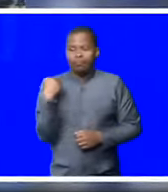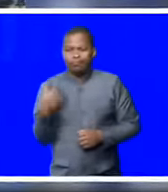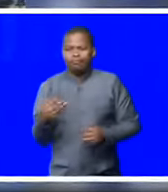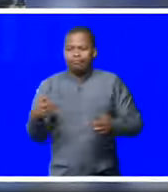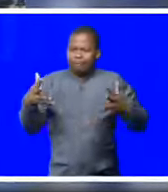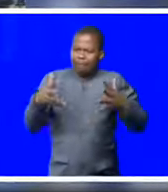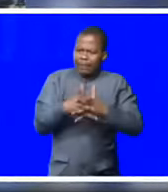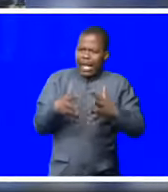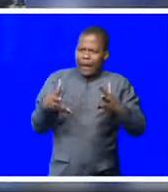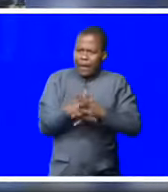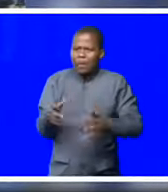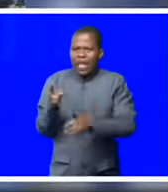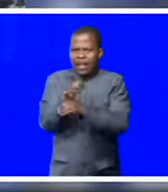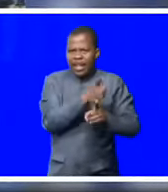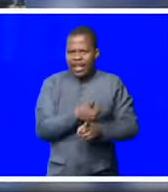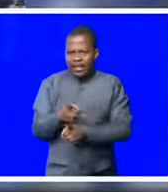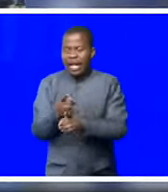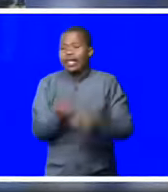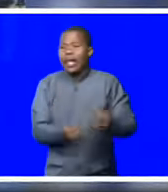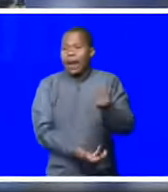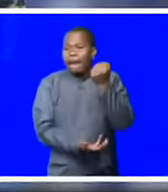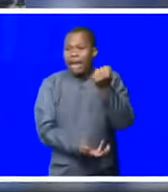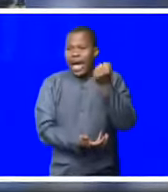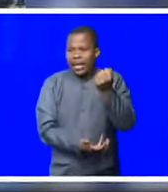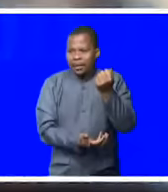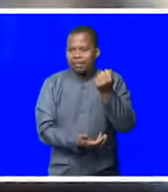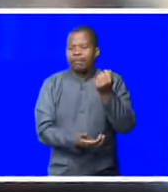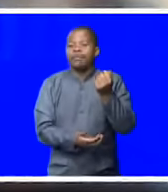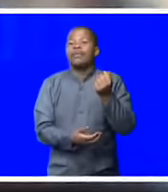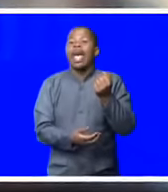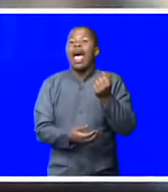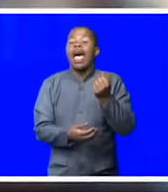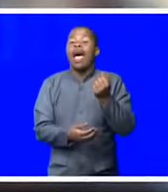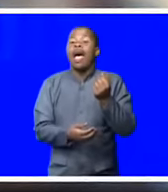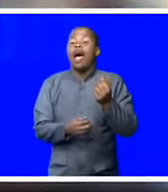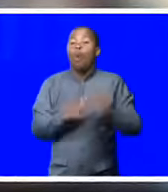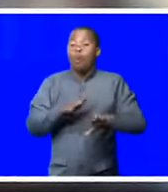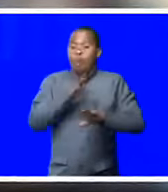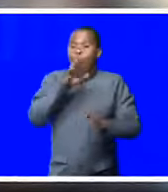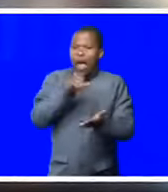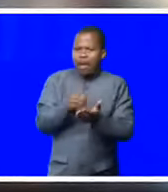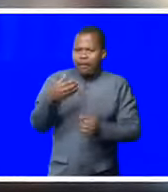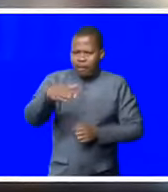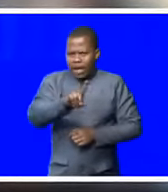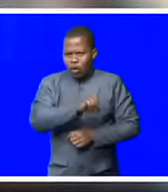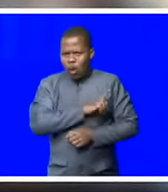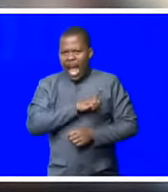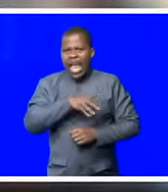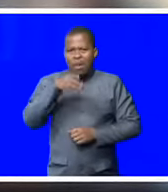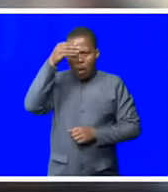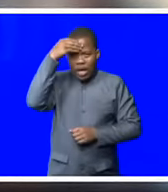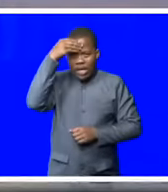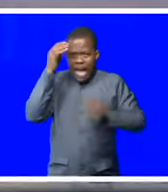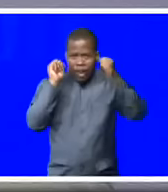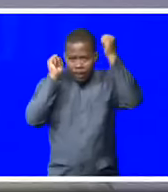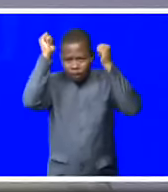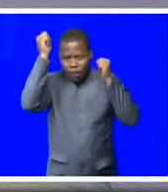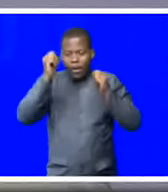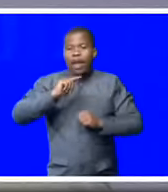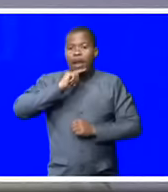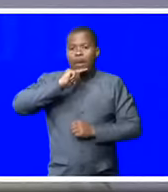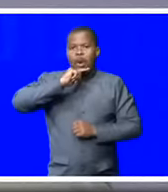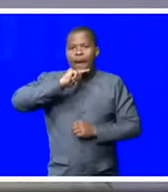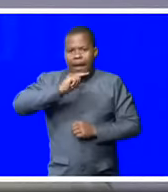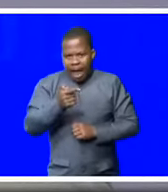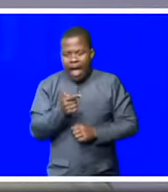yemaphakelo lengetiwe kusita kwekuthi kucinisekise kwekuthi labo labasebenda ngaphansi kwalemibutho bayaphepha. At the